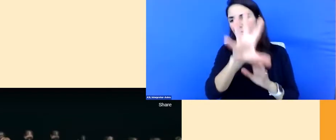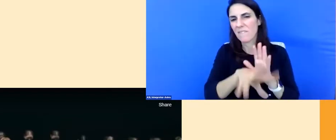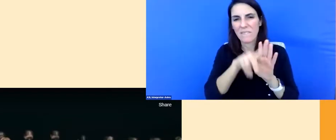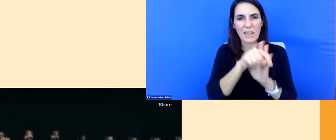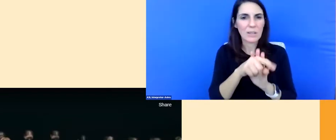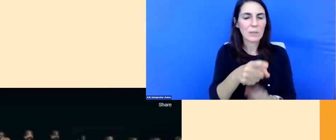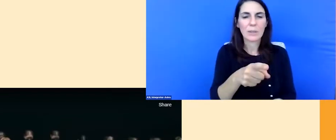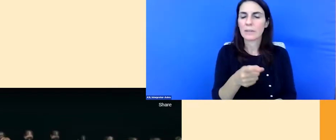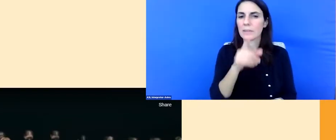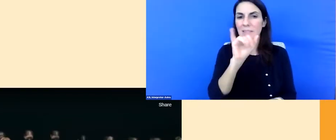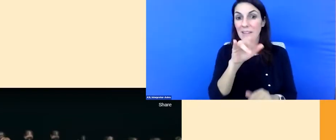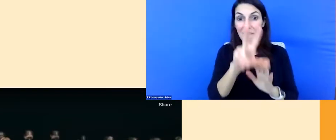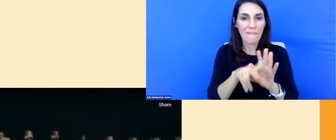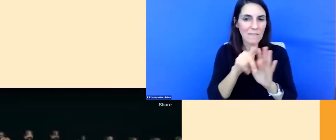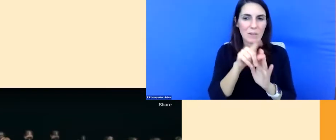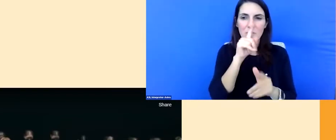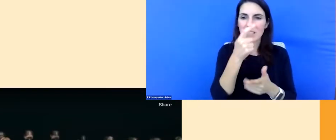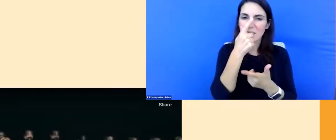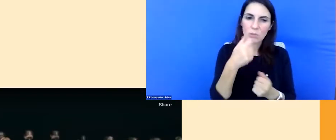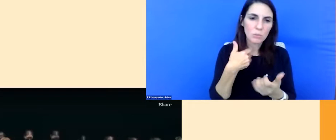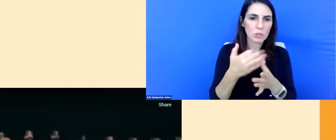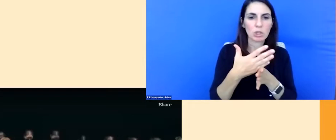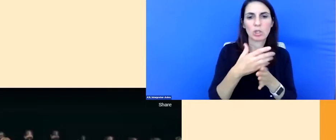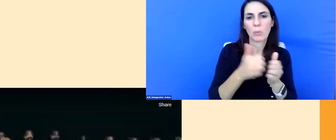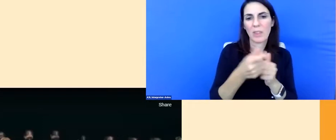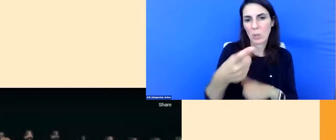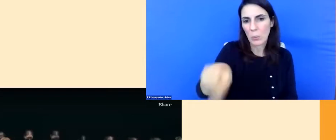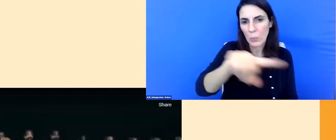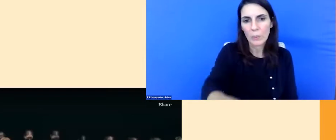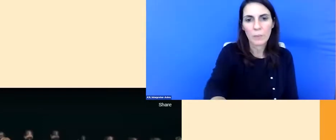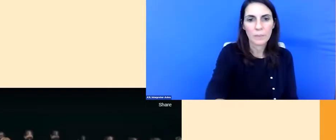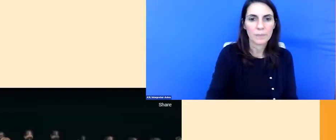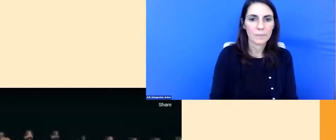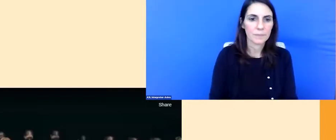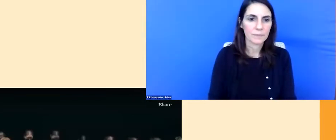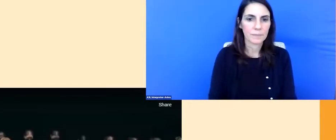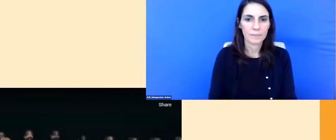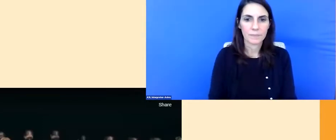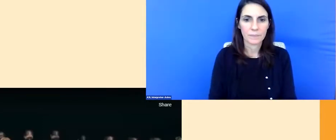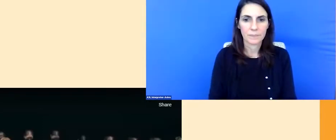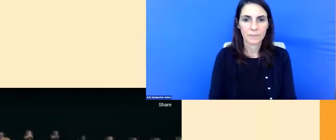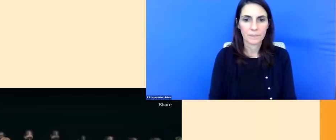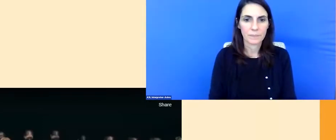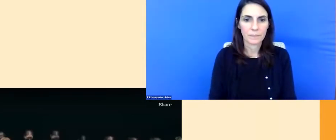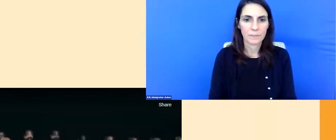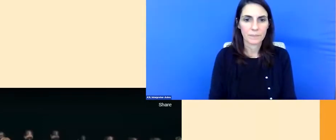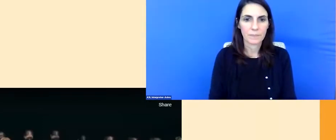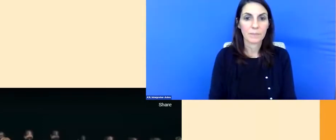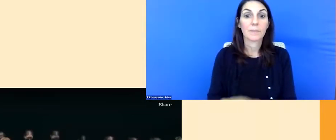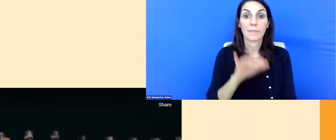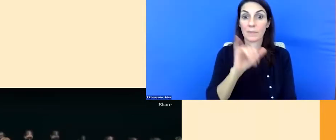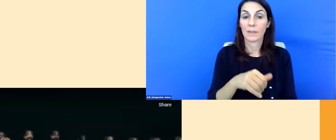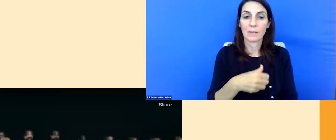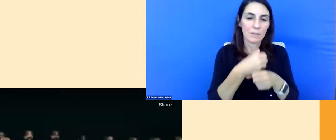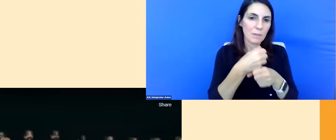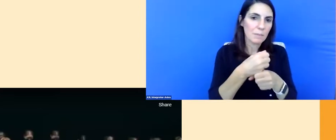really interesting. So I wanted to share it with you. It was made to get ready for